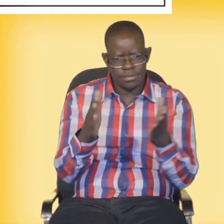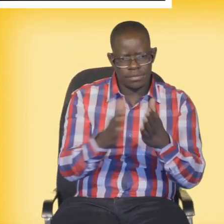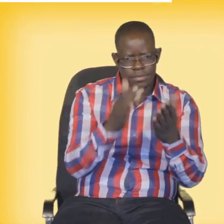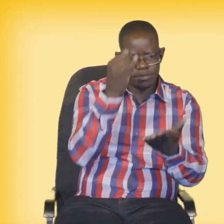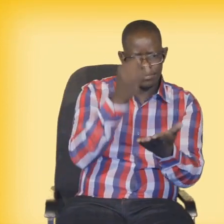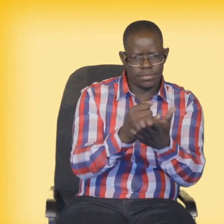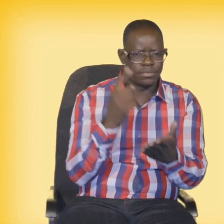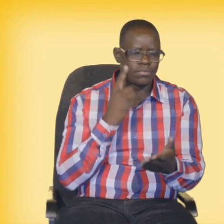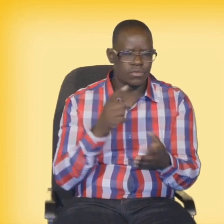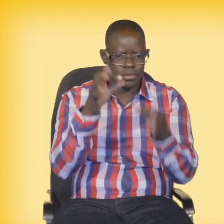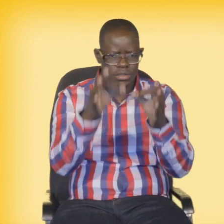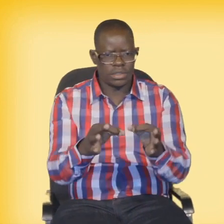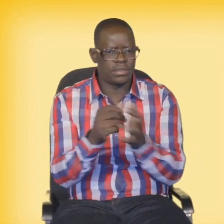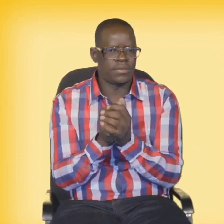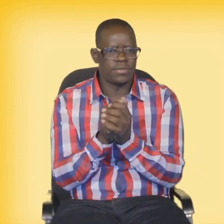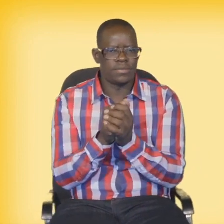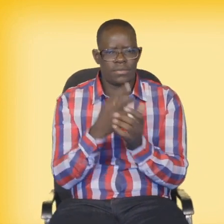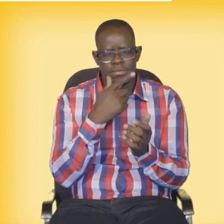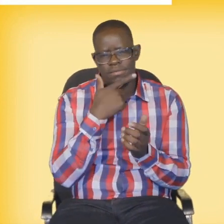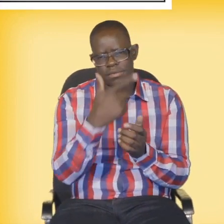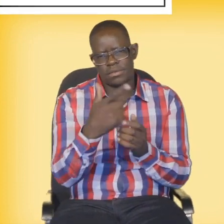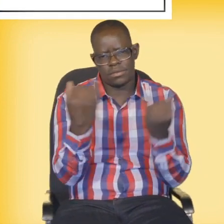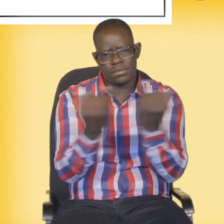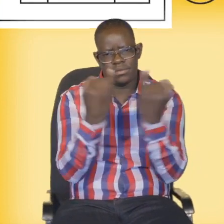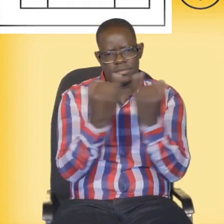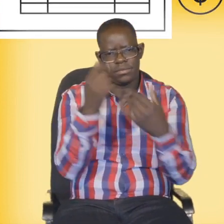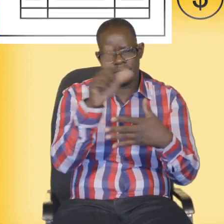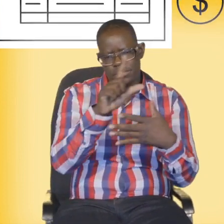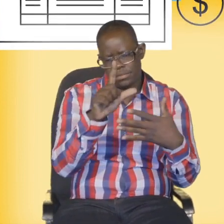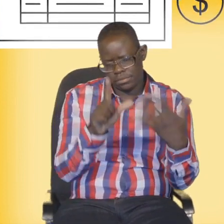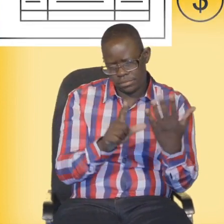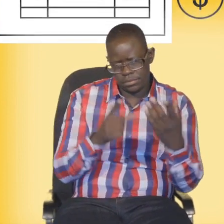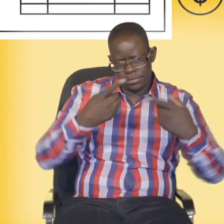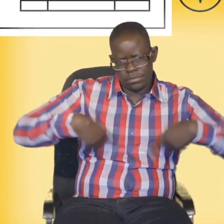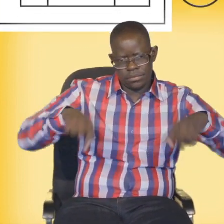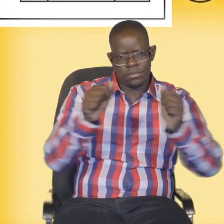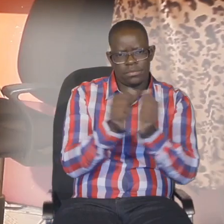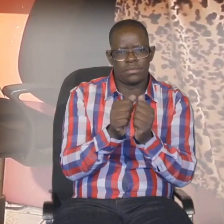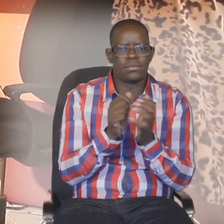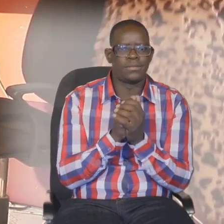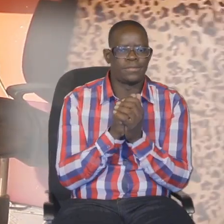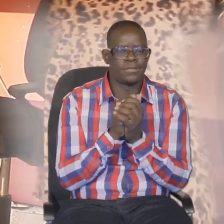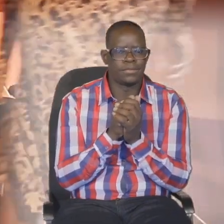creditors control account. Thanks for watching and enjoy the lesson with us.